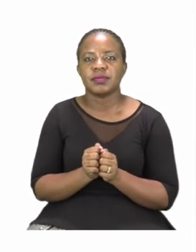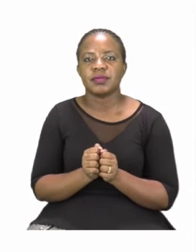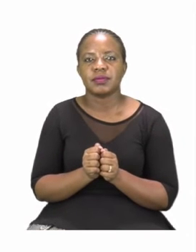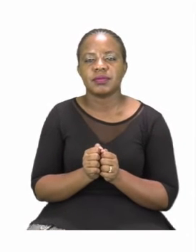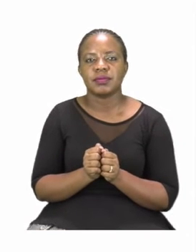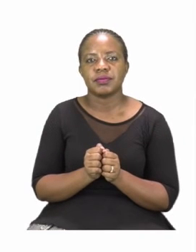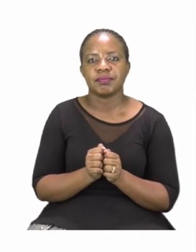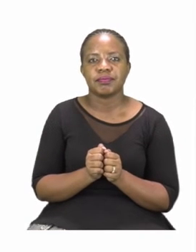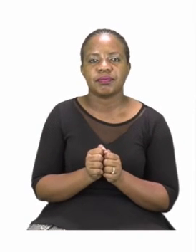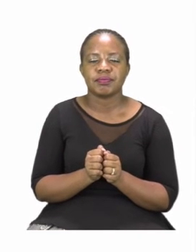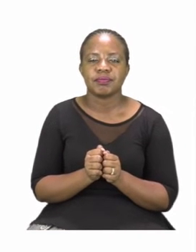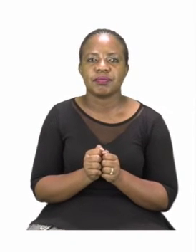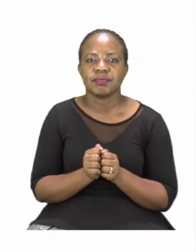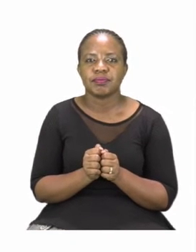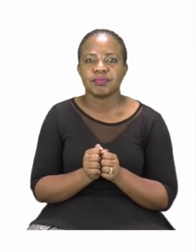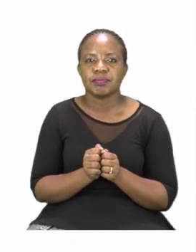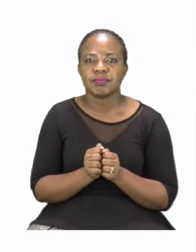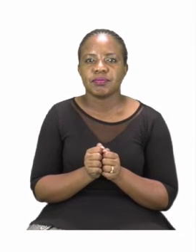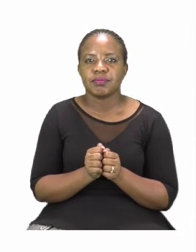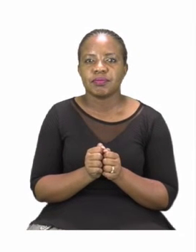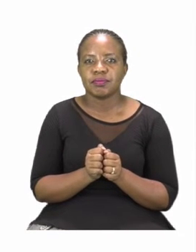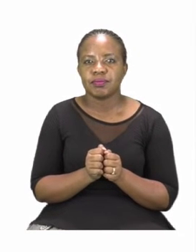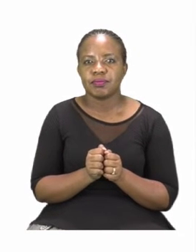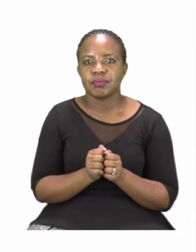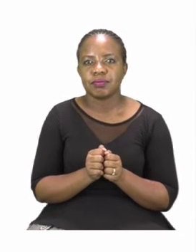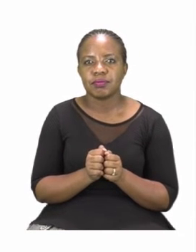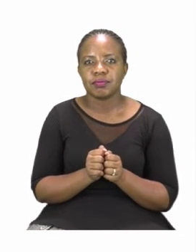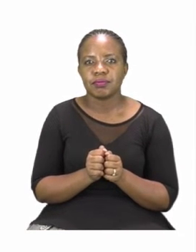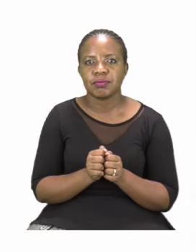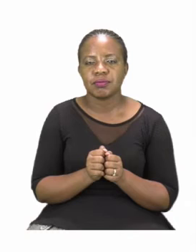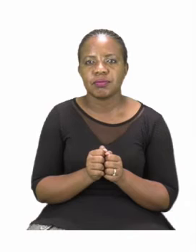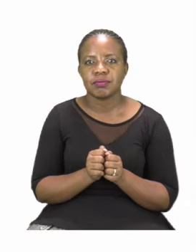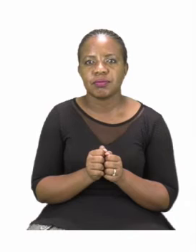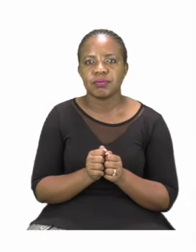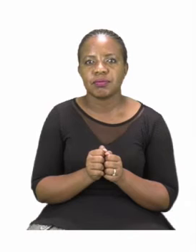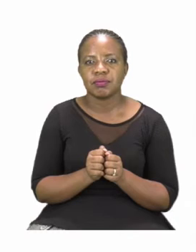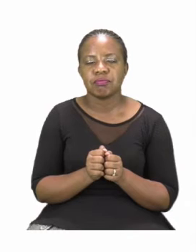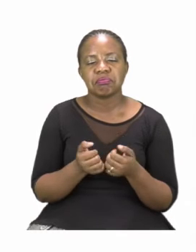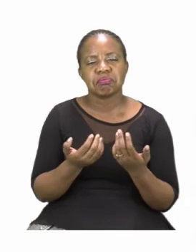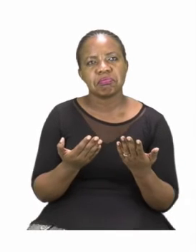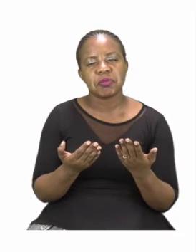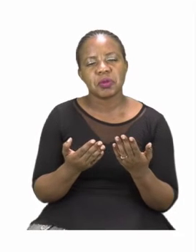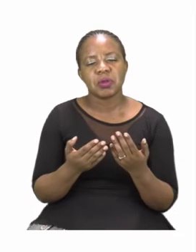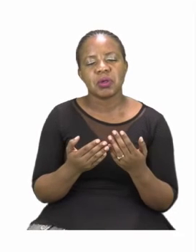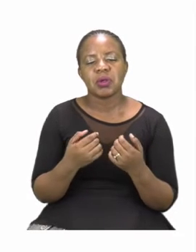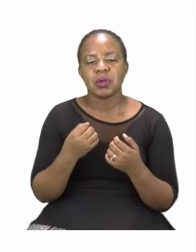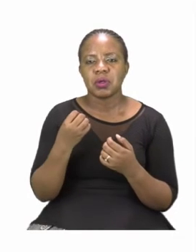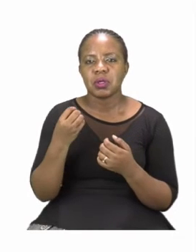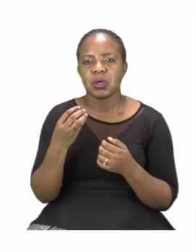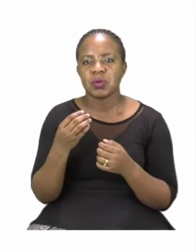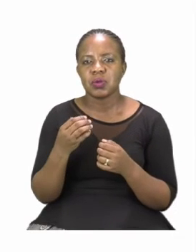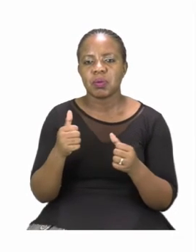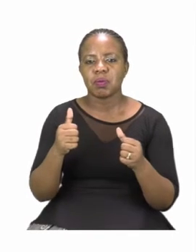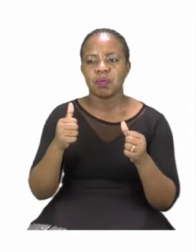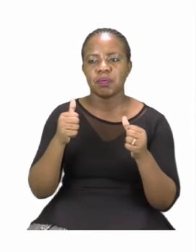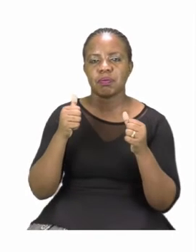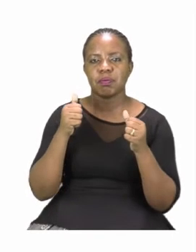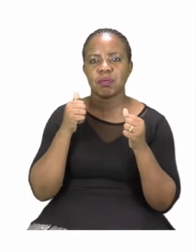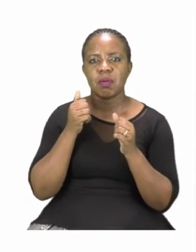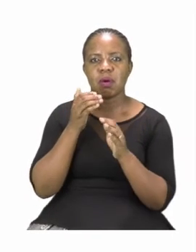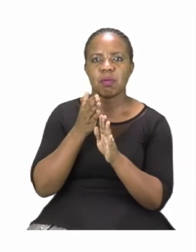anything that we can hold in our hands. We can also use our hands, boys and girls, to talk